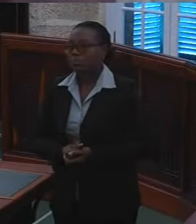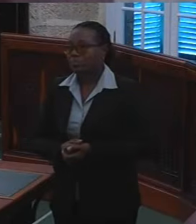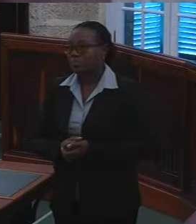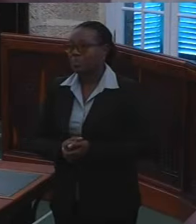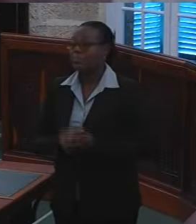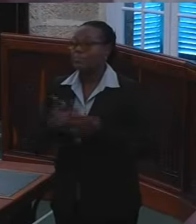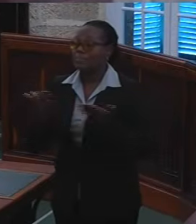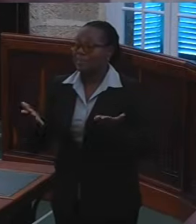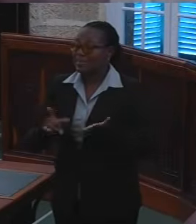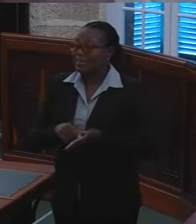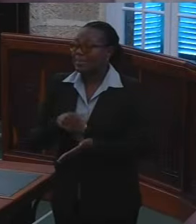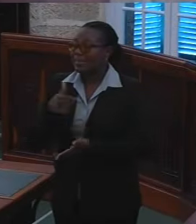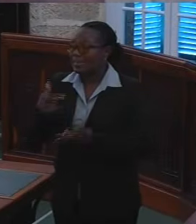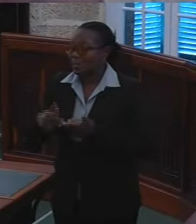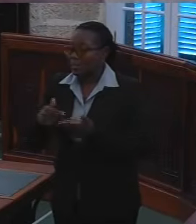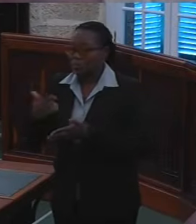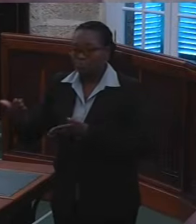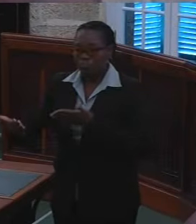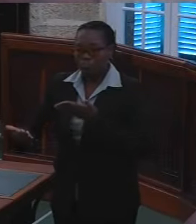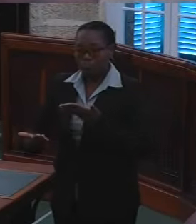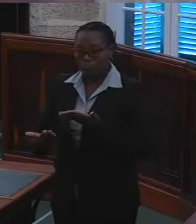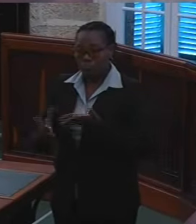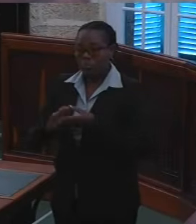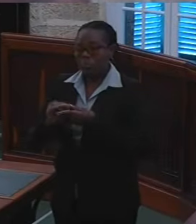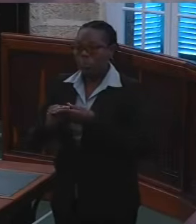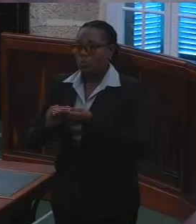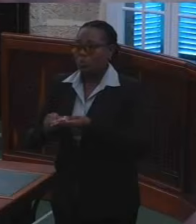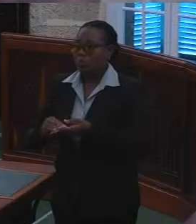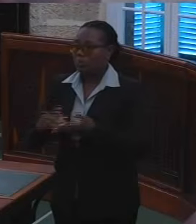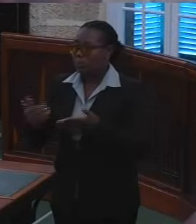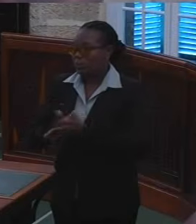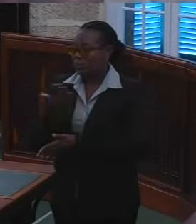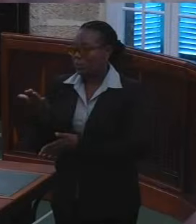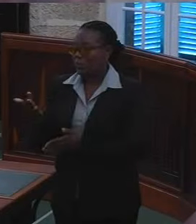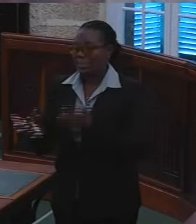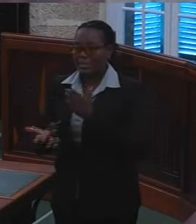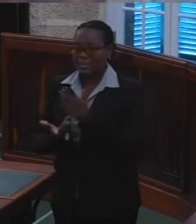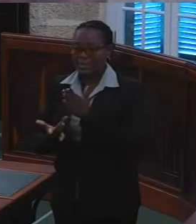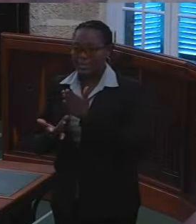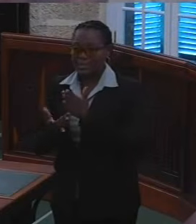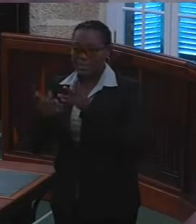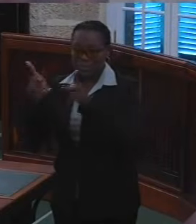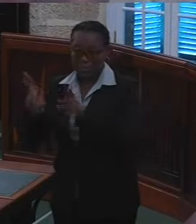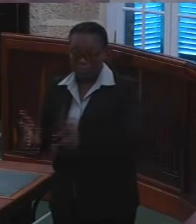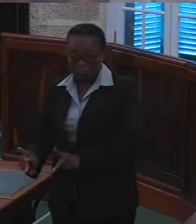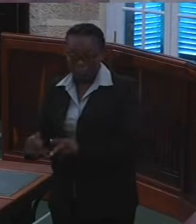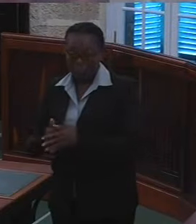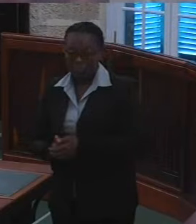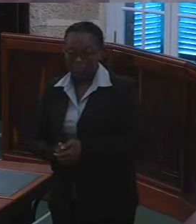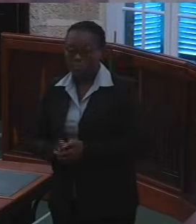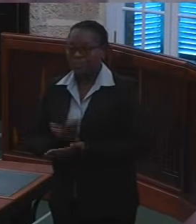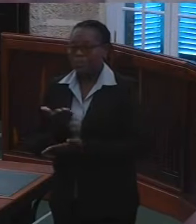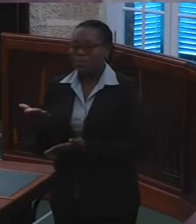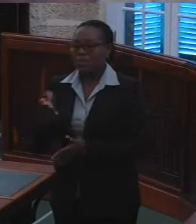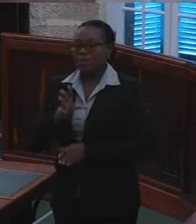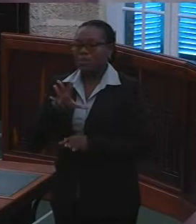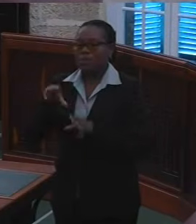then we would introduce those neurotechnicians who would have been trained up with our